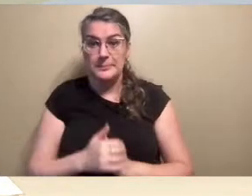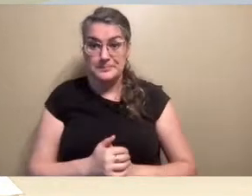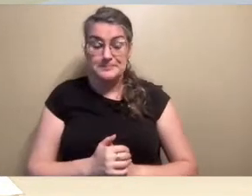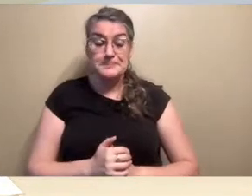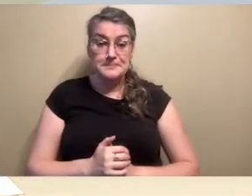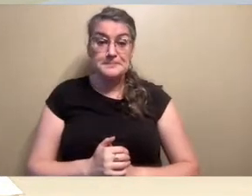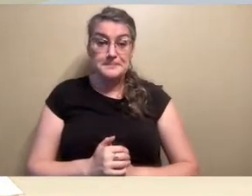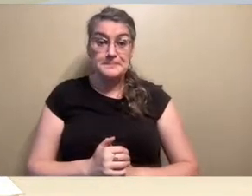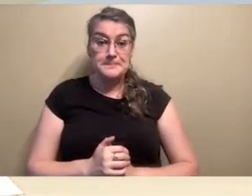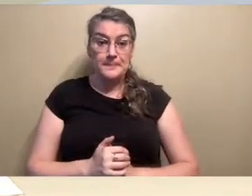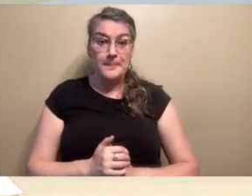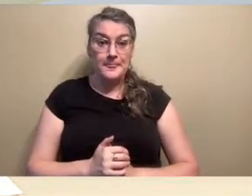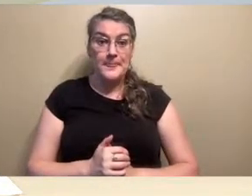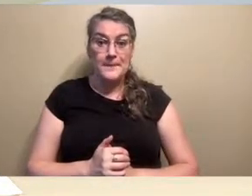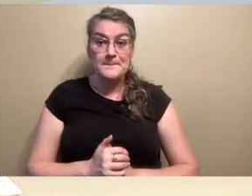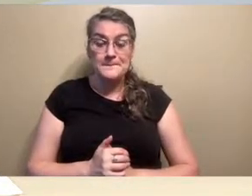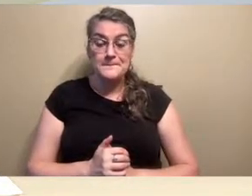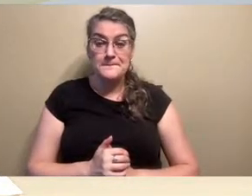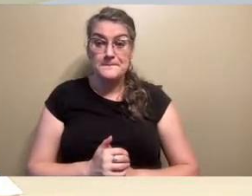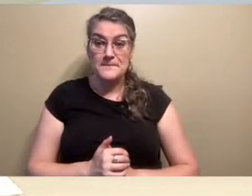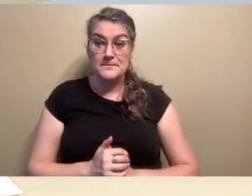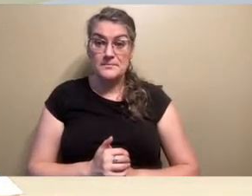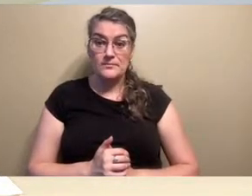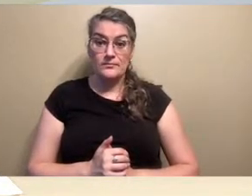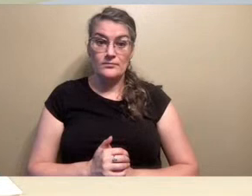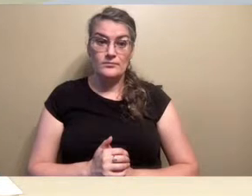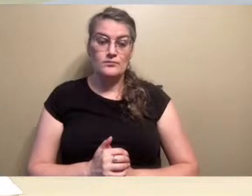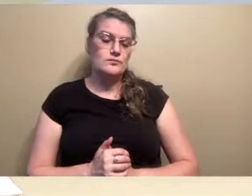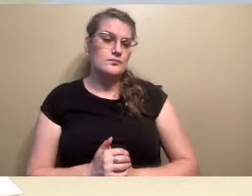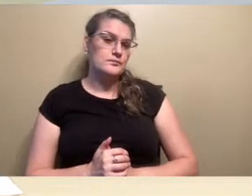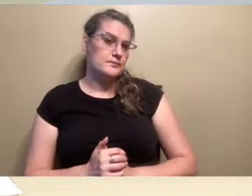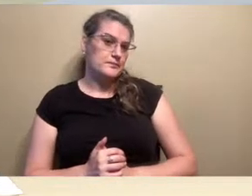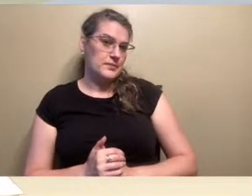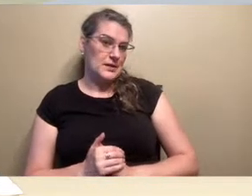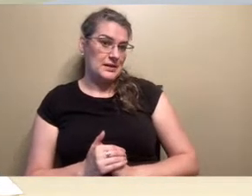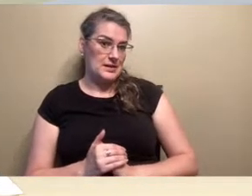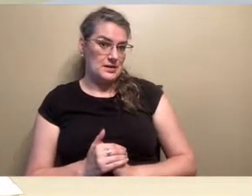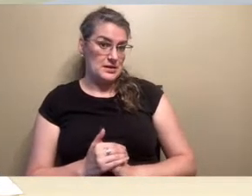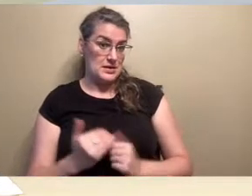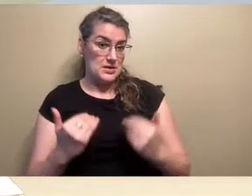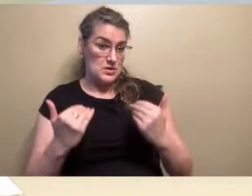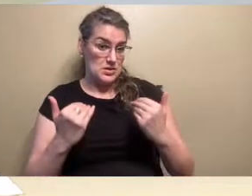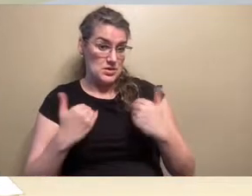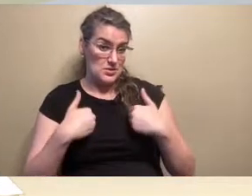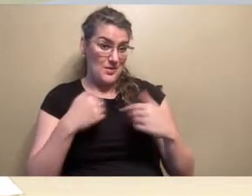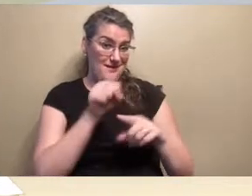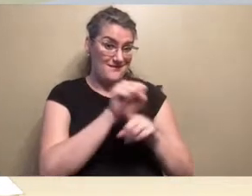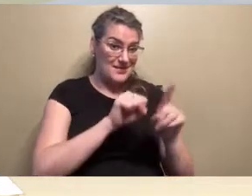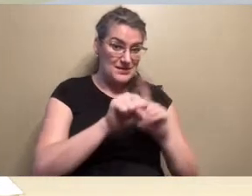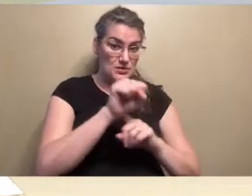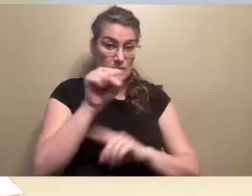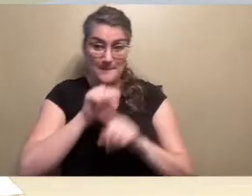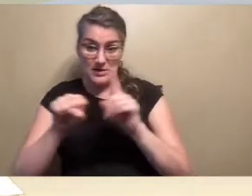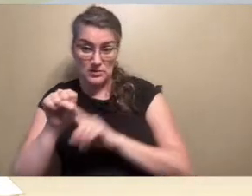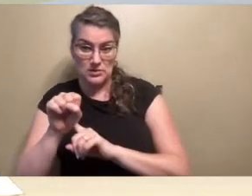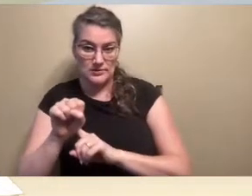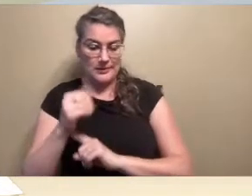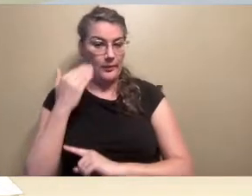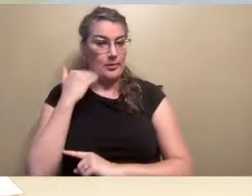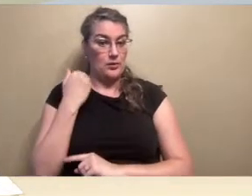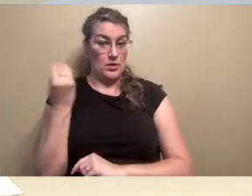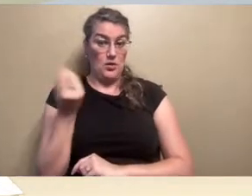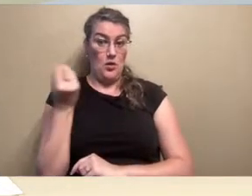who have COVID. Is there a reason we don't give it on a case-by-case basis anymore? I know Ontario, for instance,